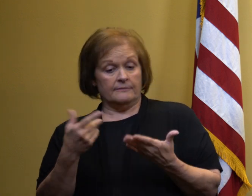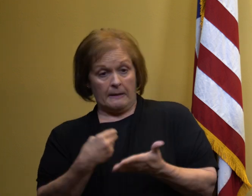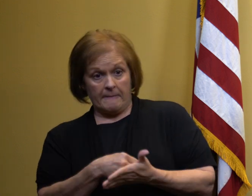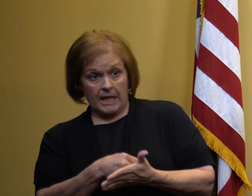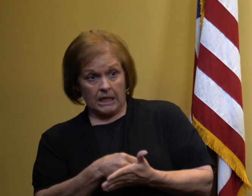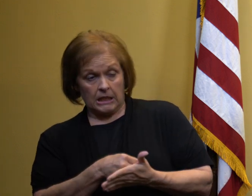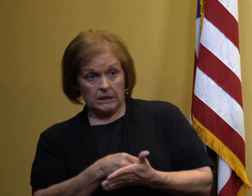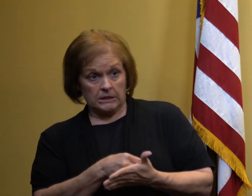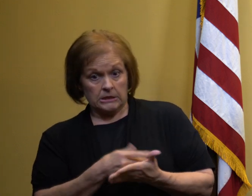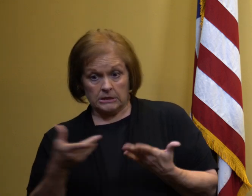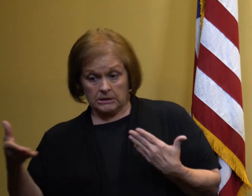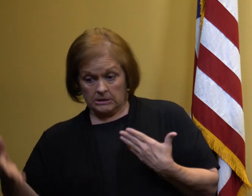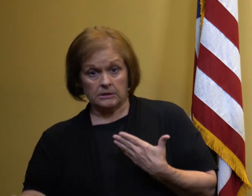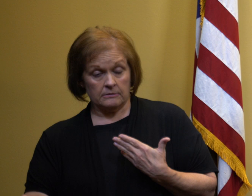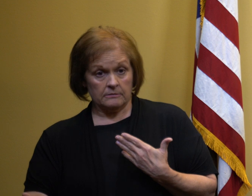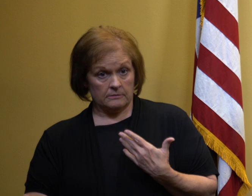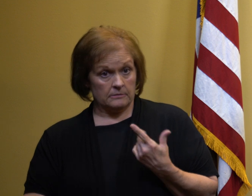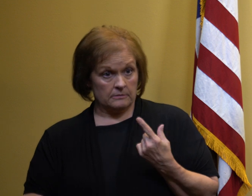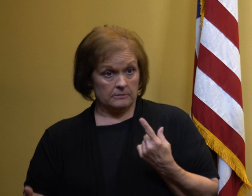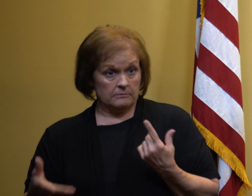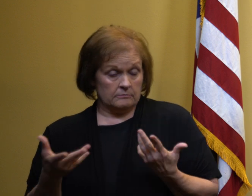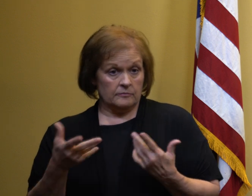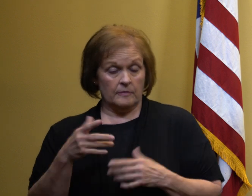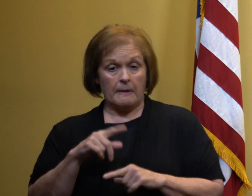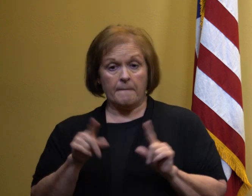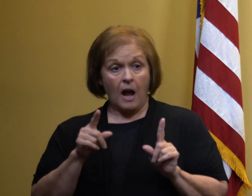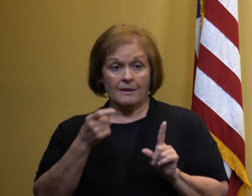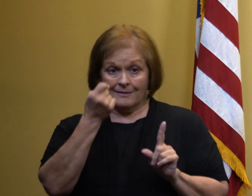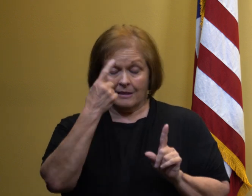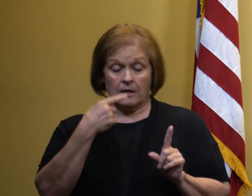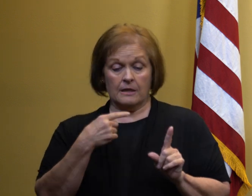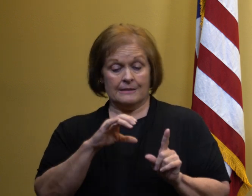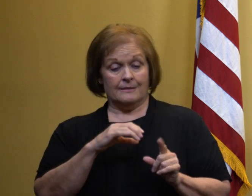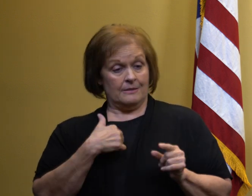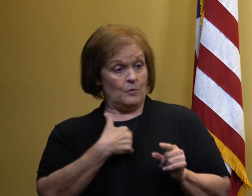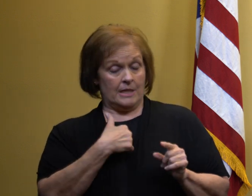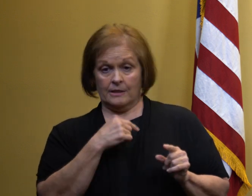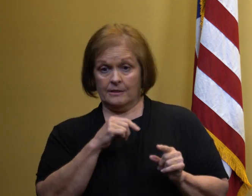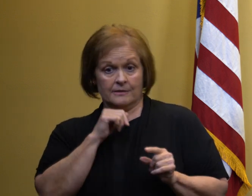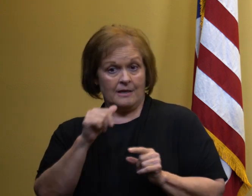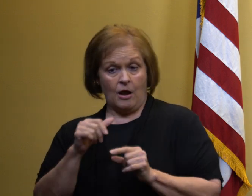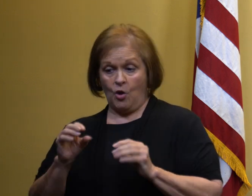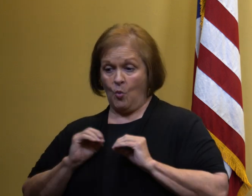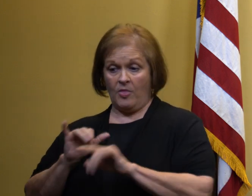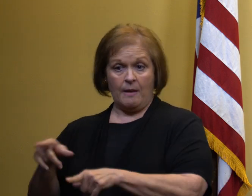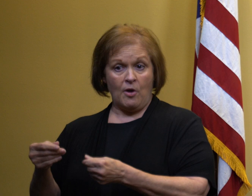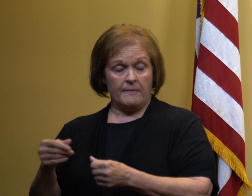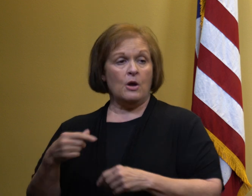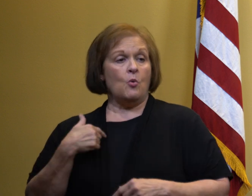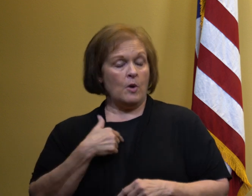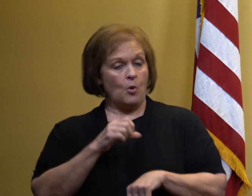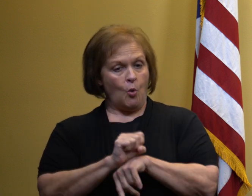to bring some resolve. But again, the city doesn't own the property. The city is working with